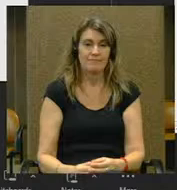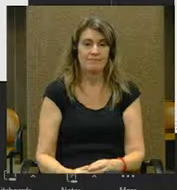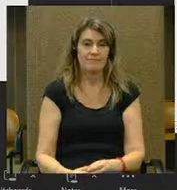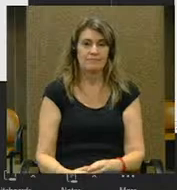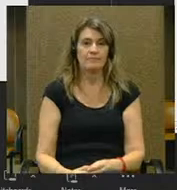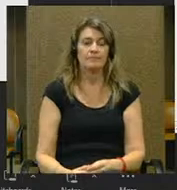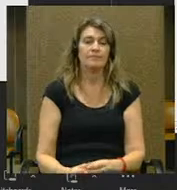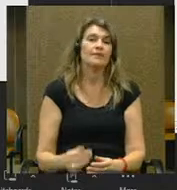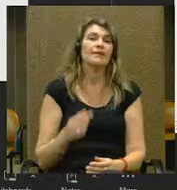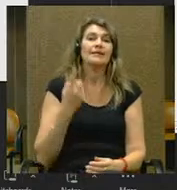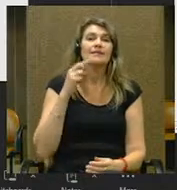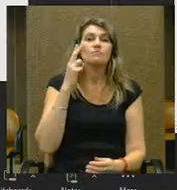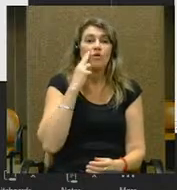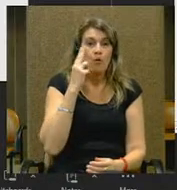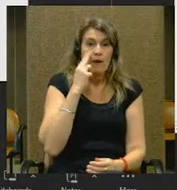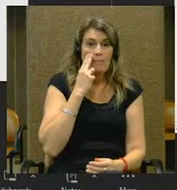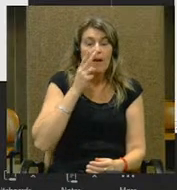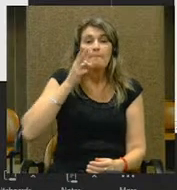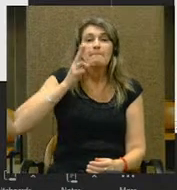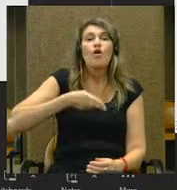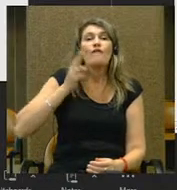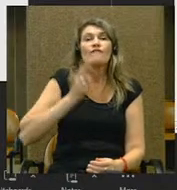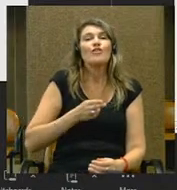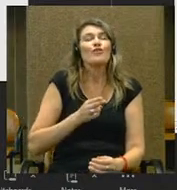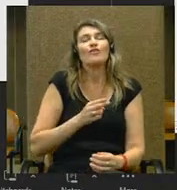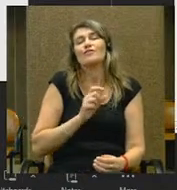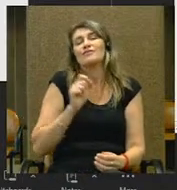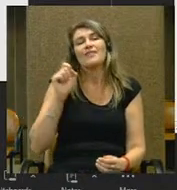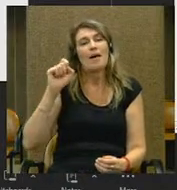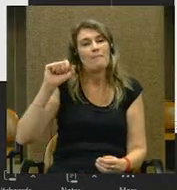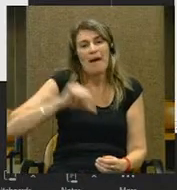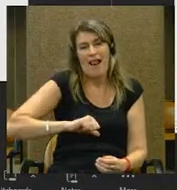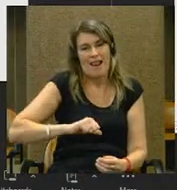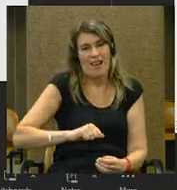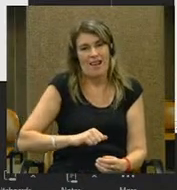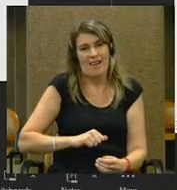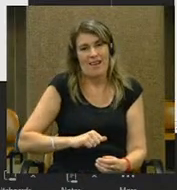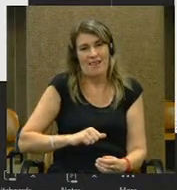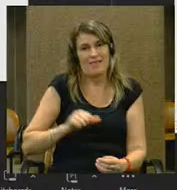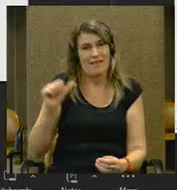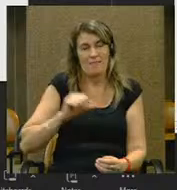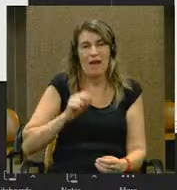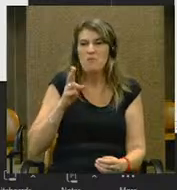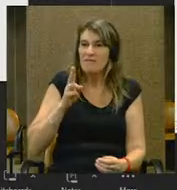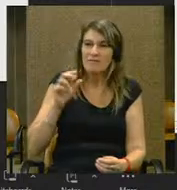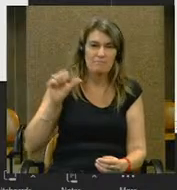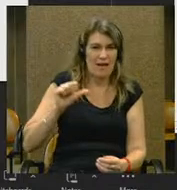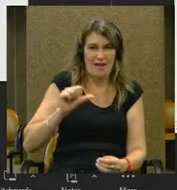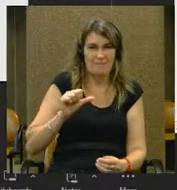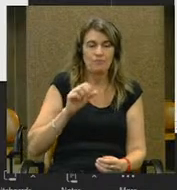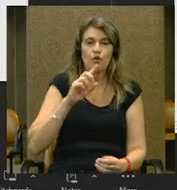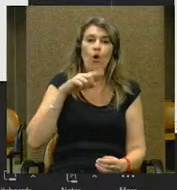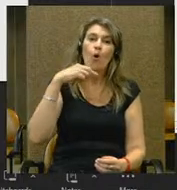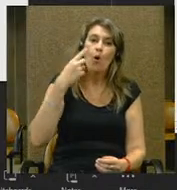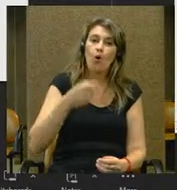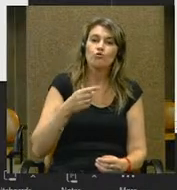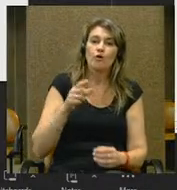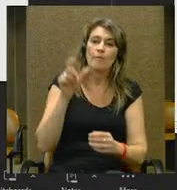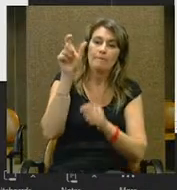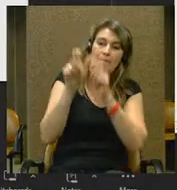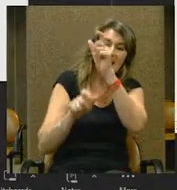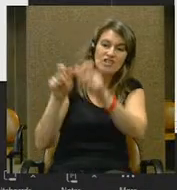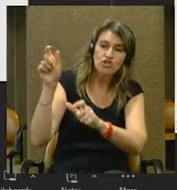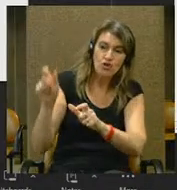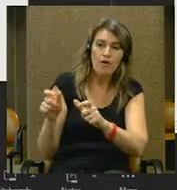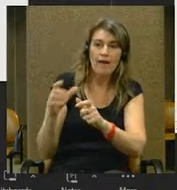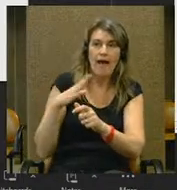at the end. There is another significant drive, stigmatization of people who use drugs,